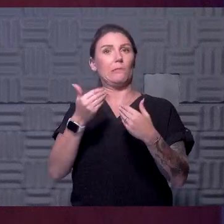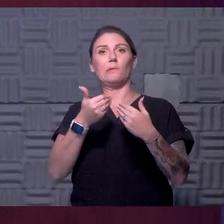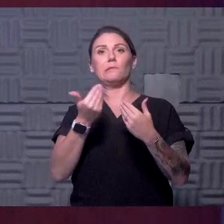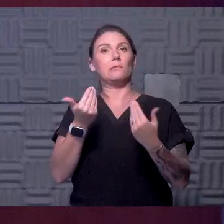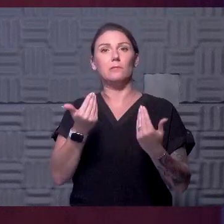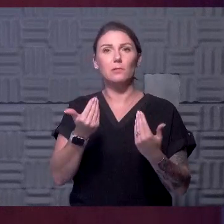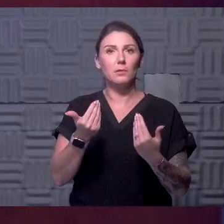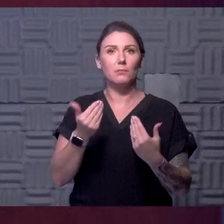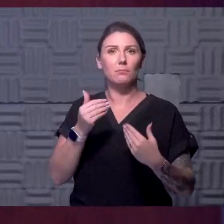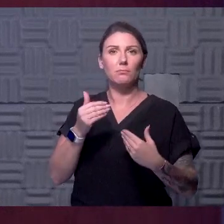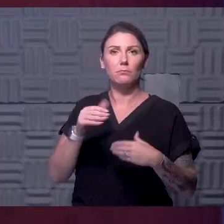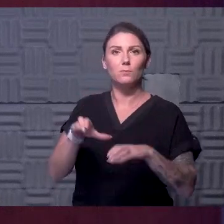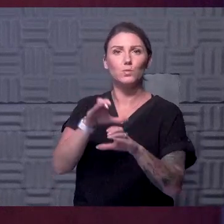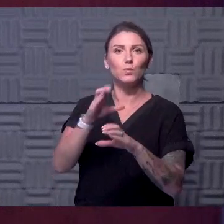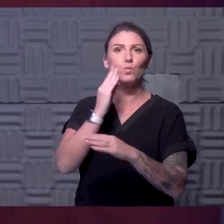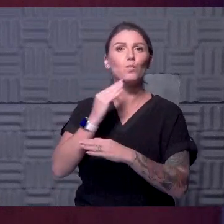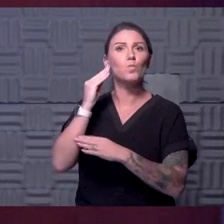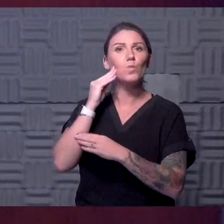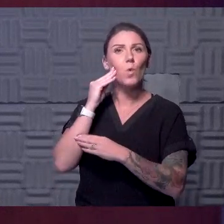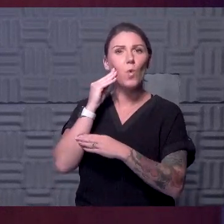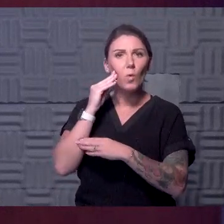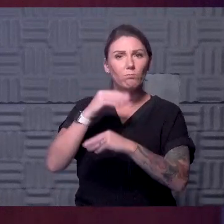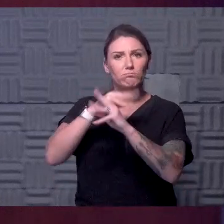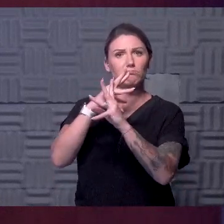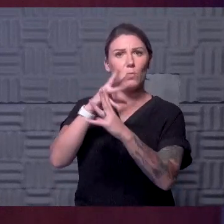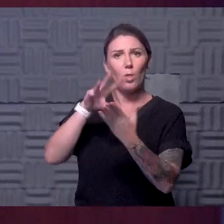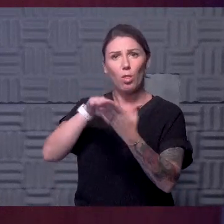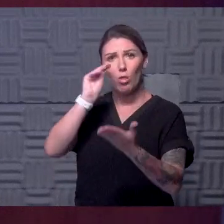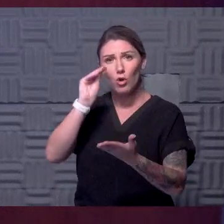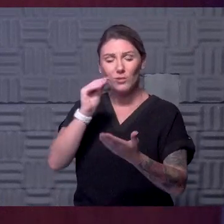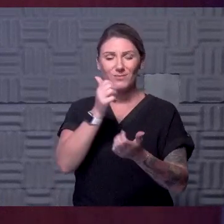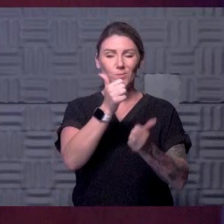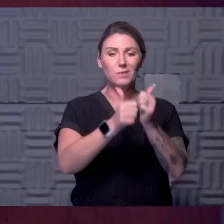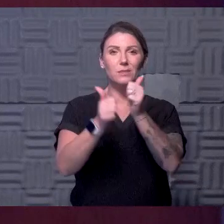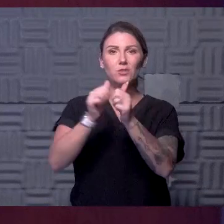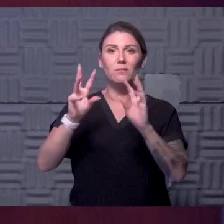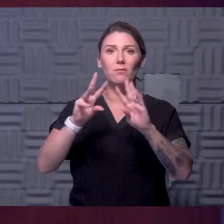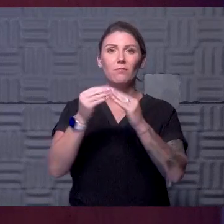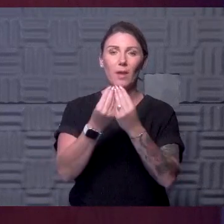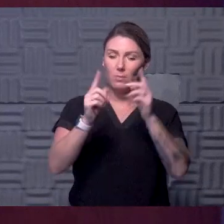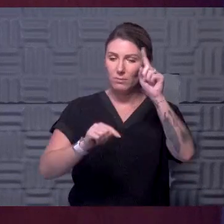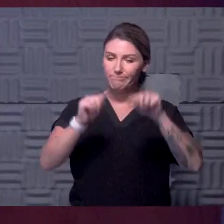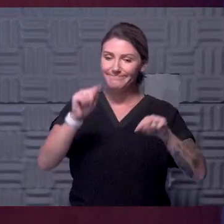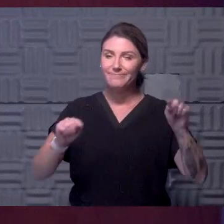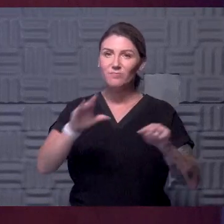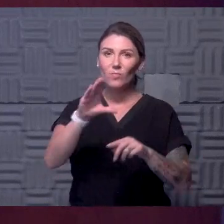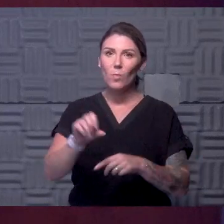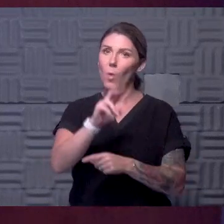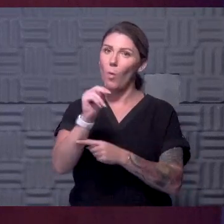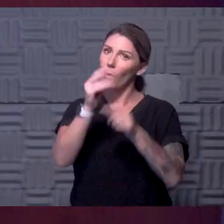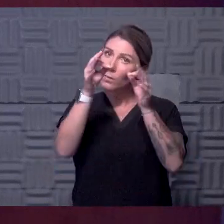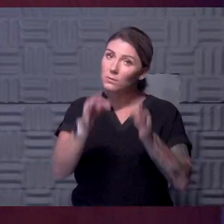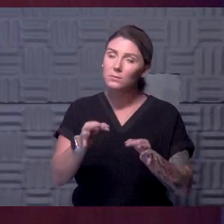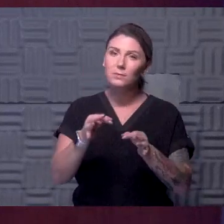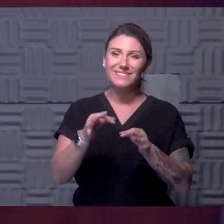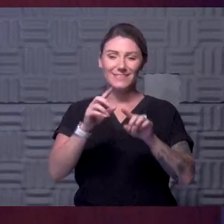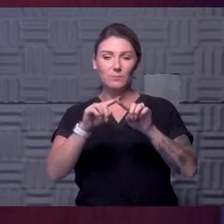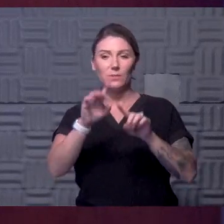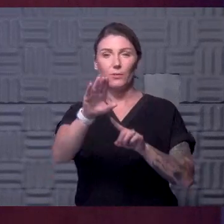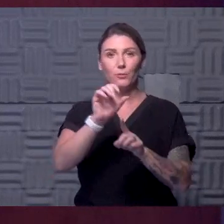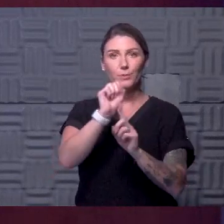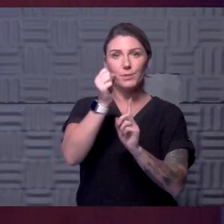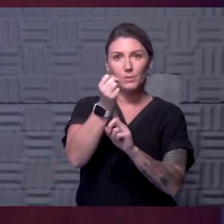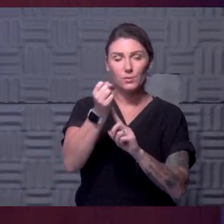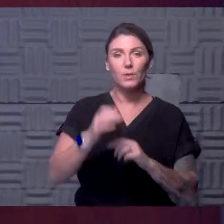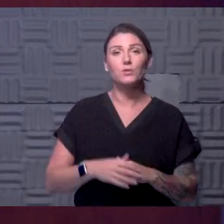that task at home. So I think each family has to be making that decision for themselves based on their particular